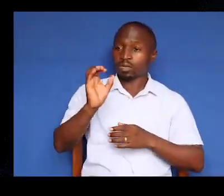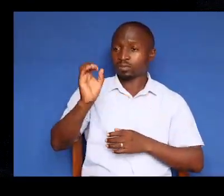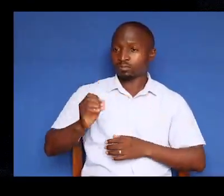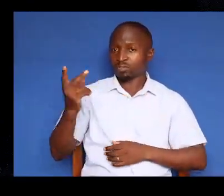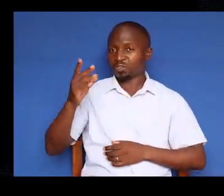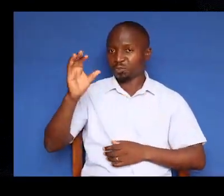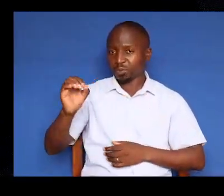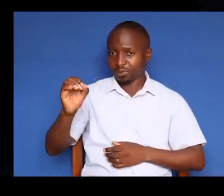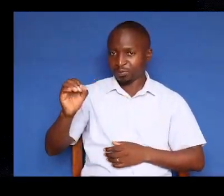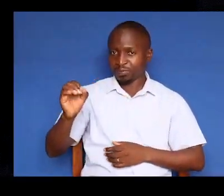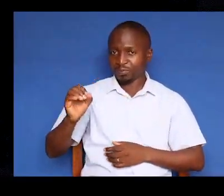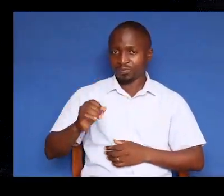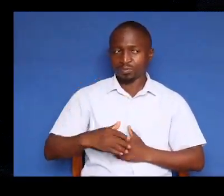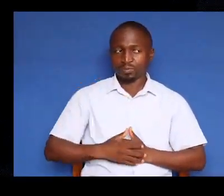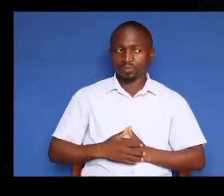20%.